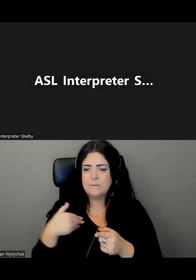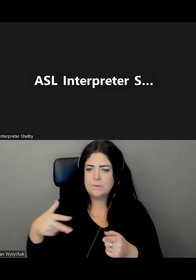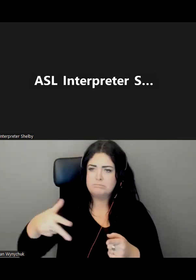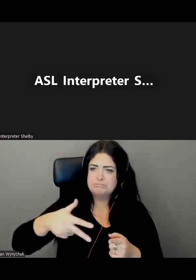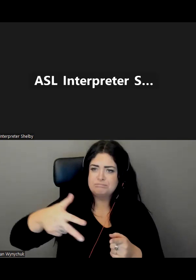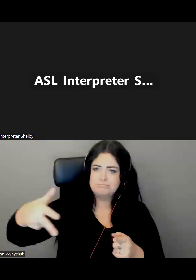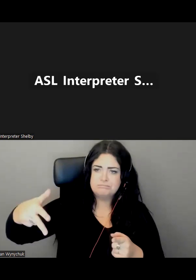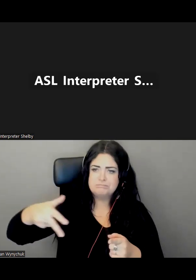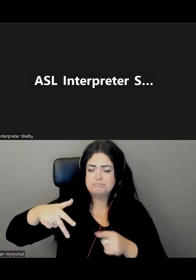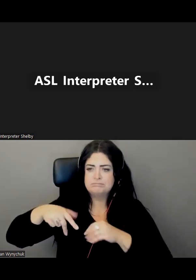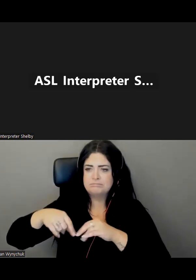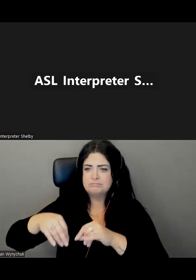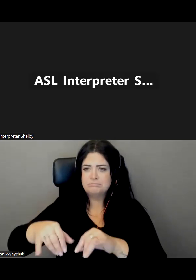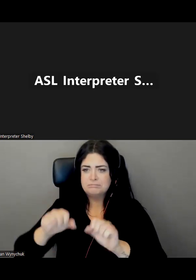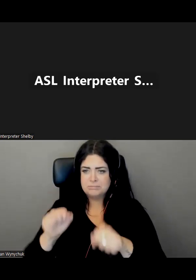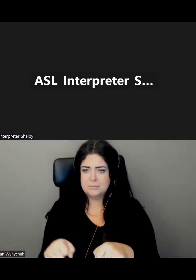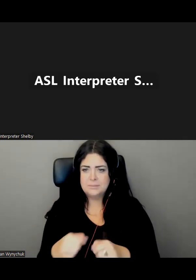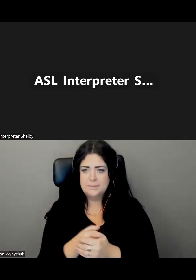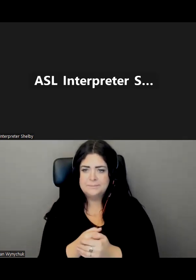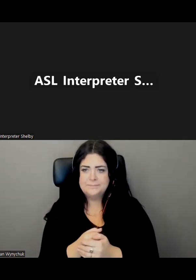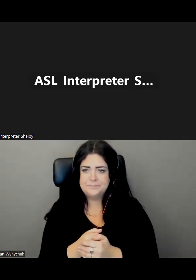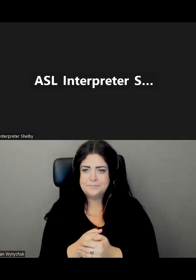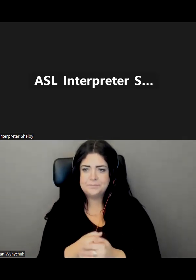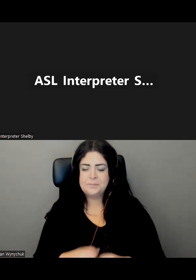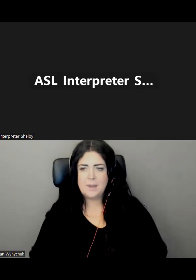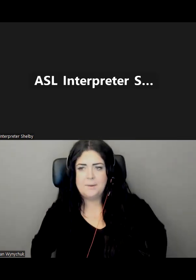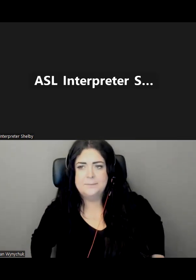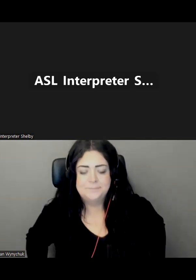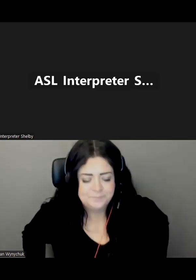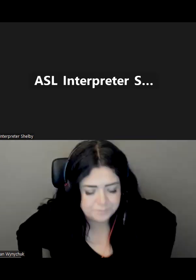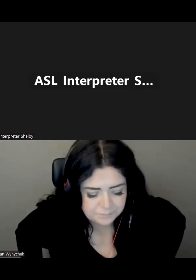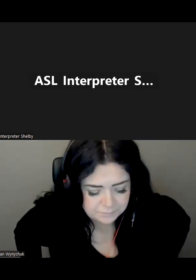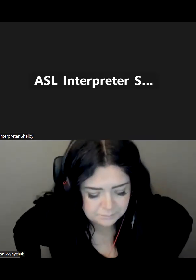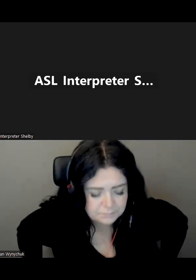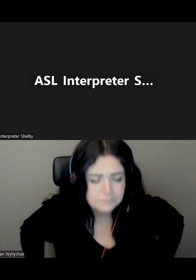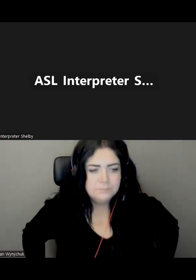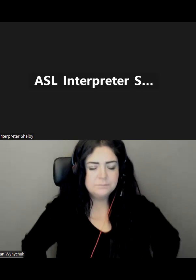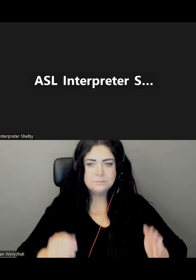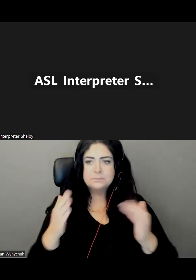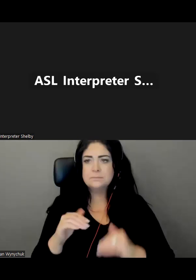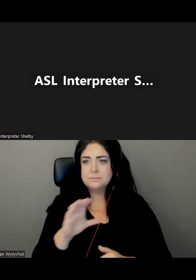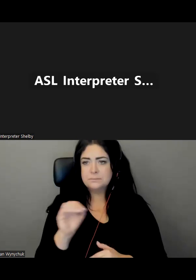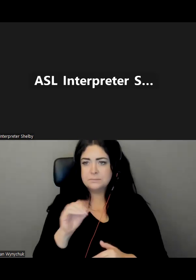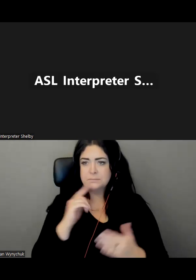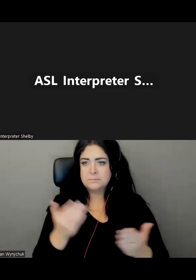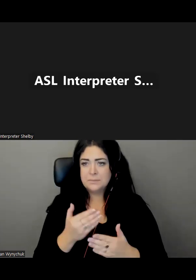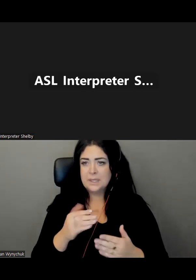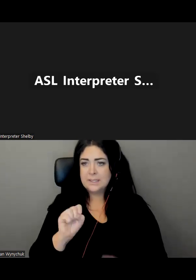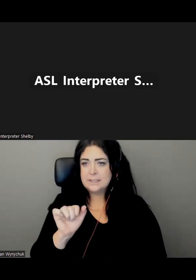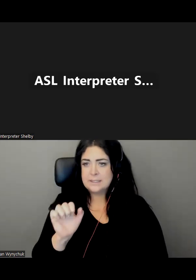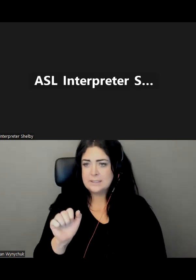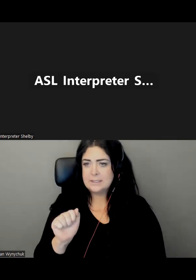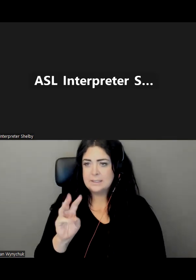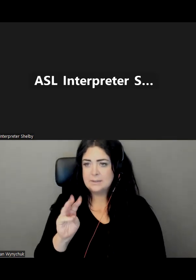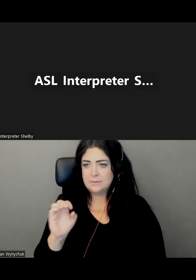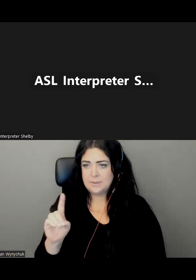way. And then there's also a company here locally who does seaweed compost. So